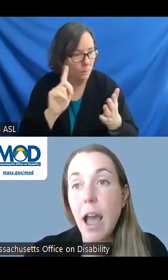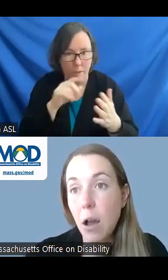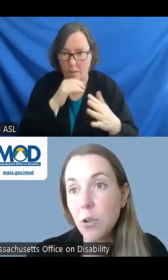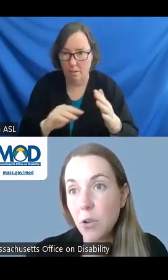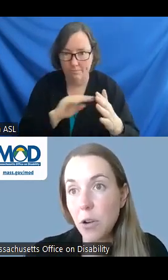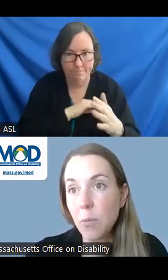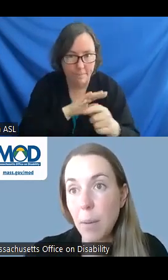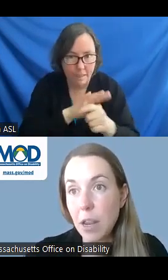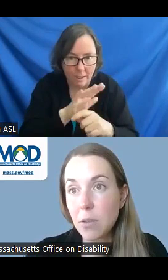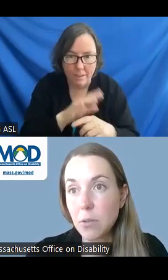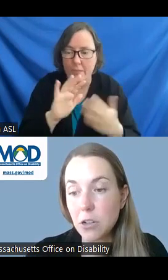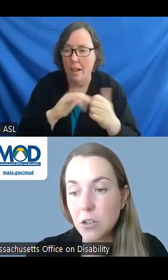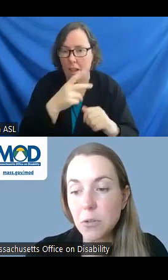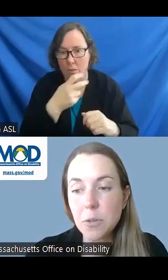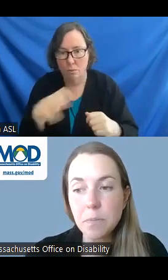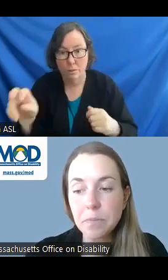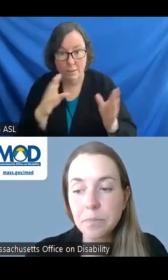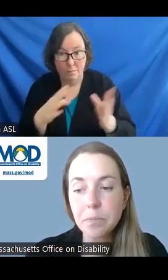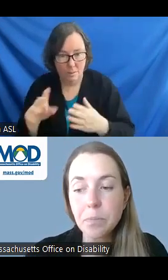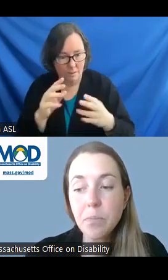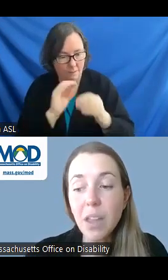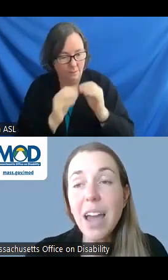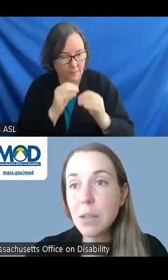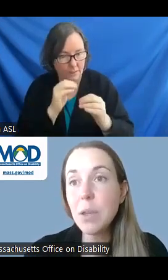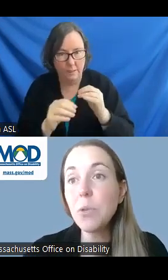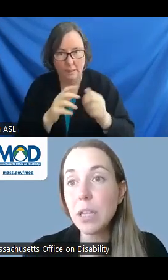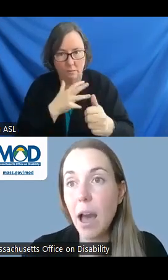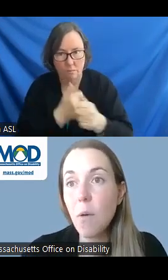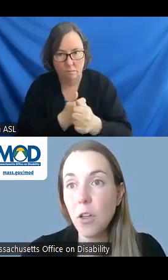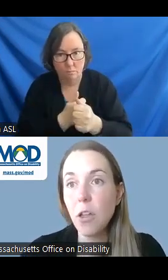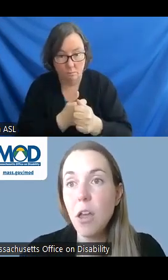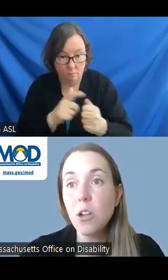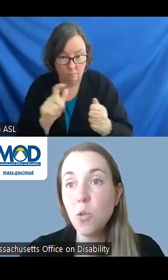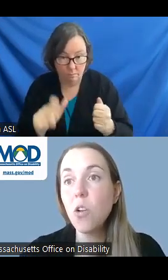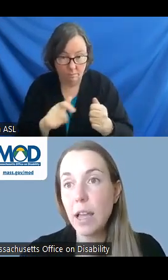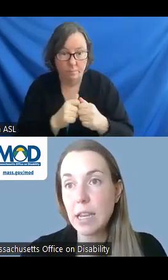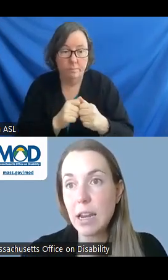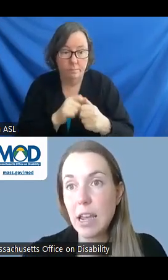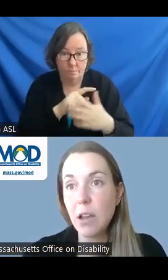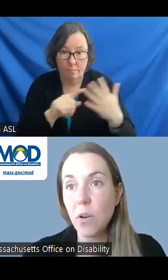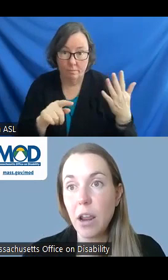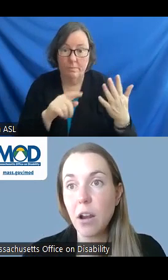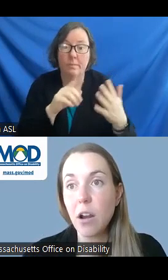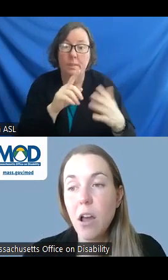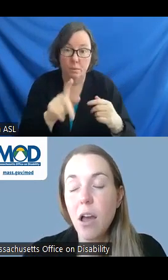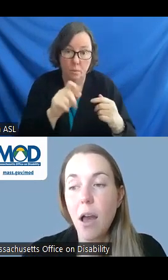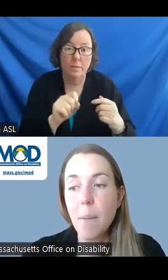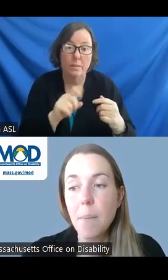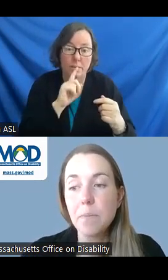identifying how you're going to remedy those issues. And that can be a really helpful tool as an ADA